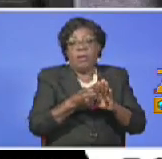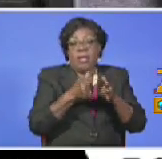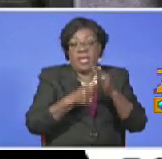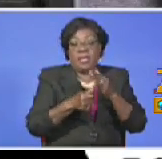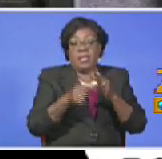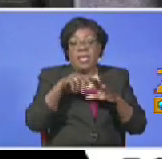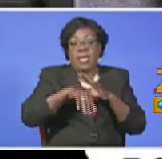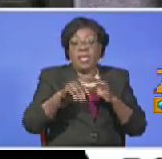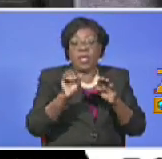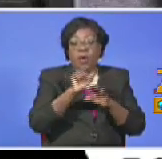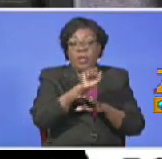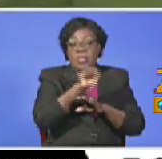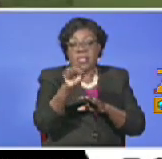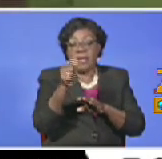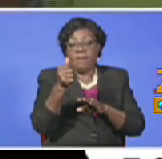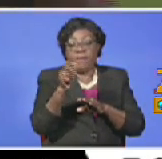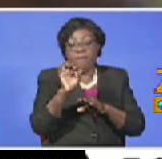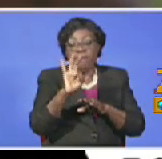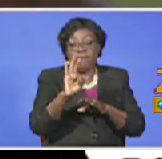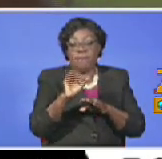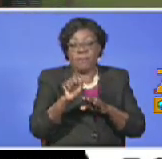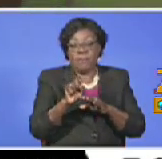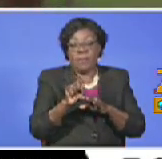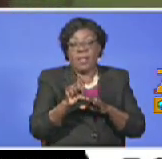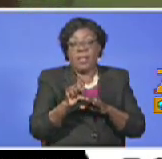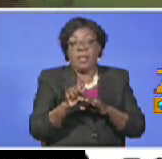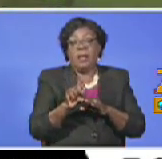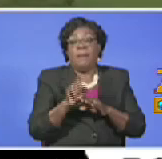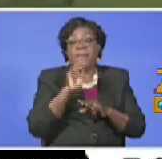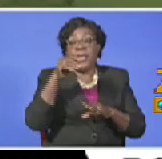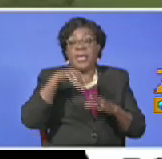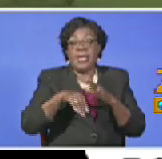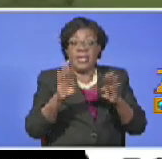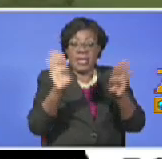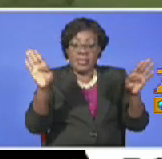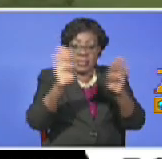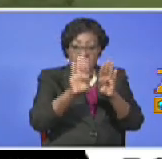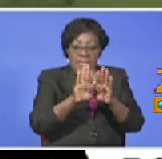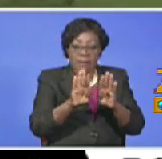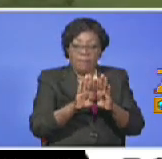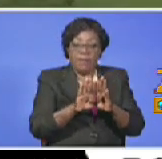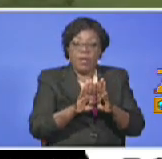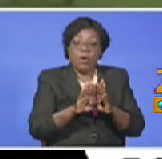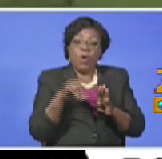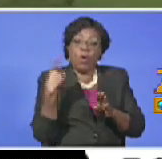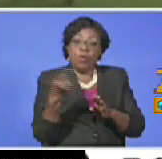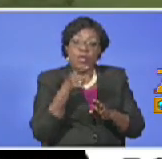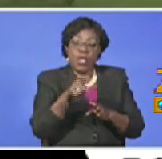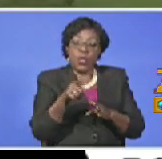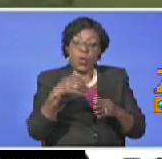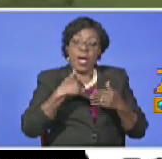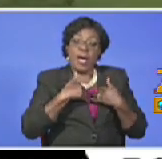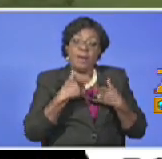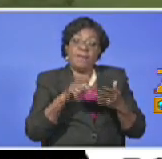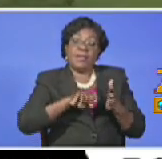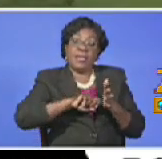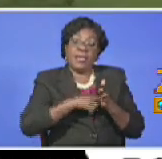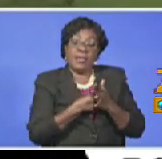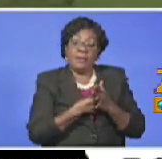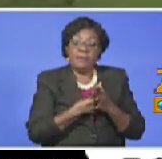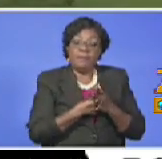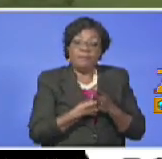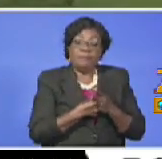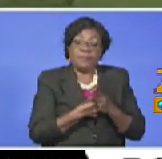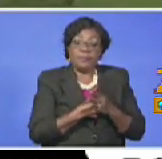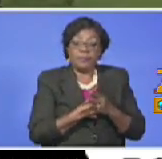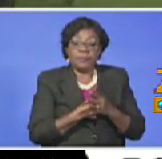your safe, okay? Being stored in that safe, you should have access to that key, or if there's some other person that's on your